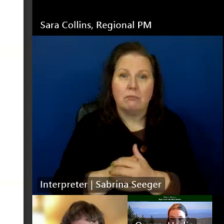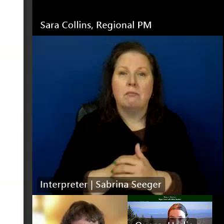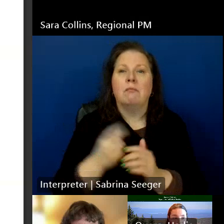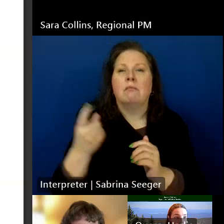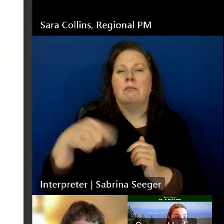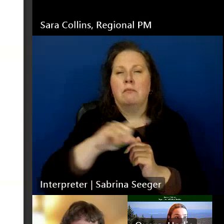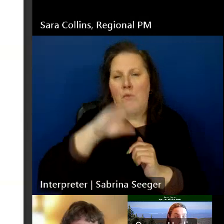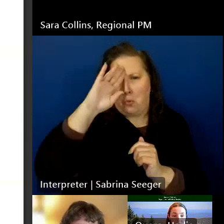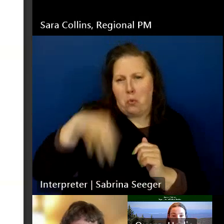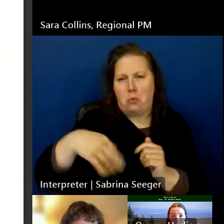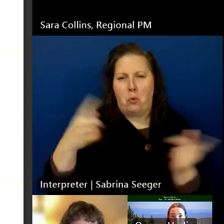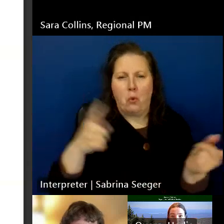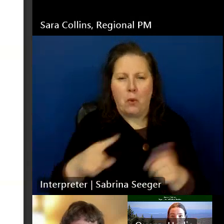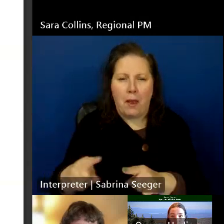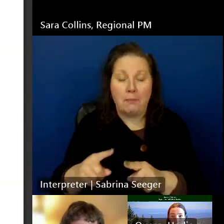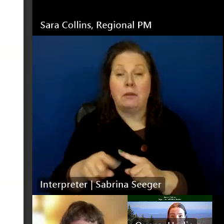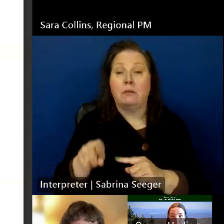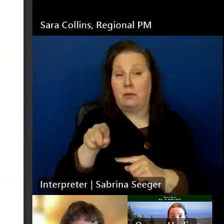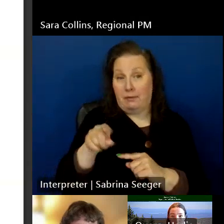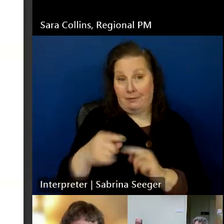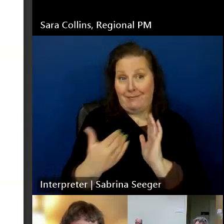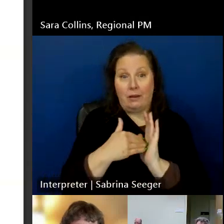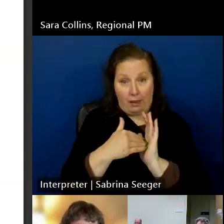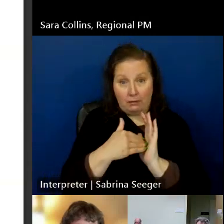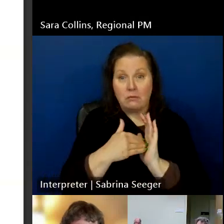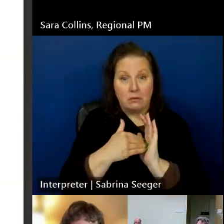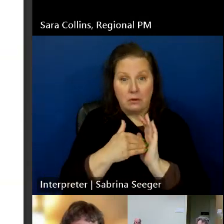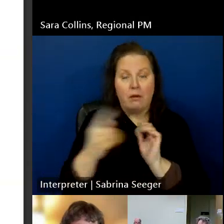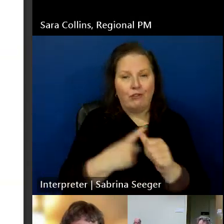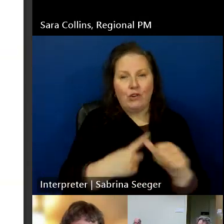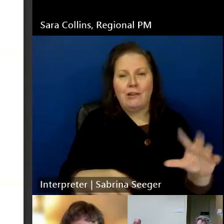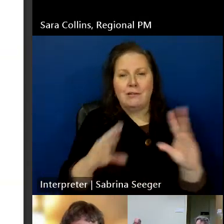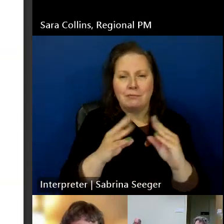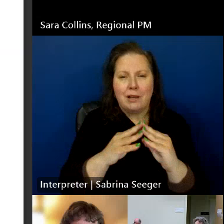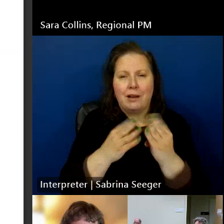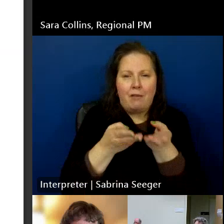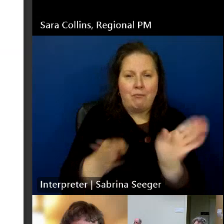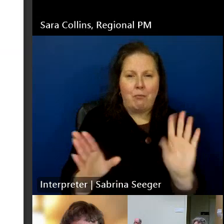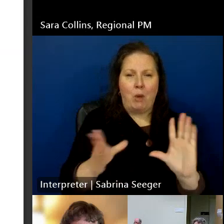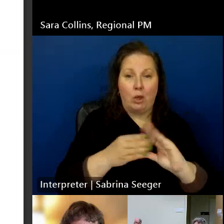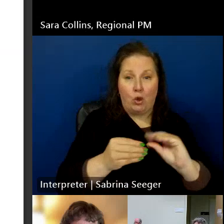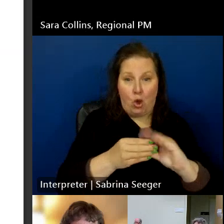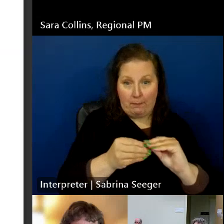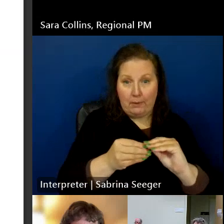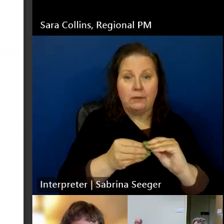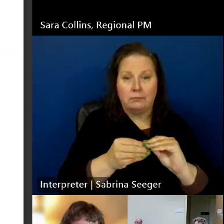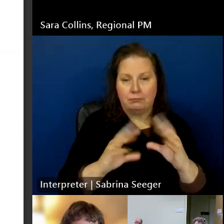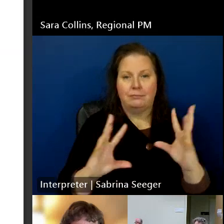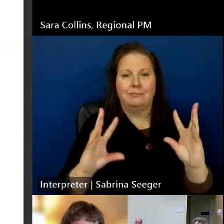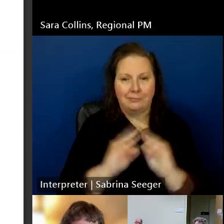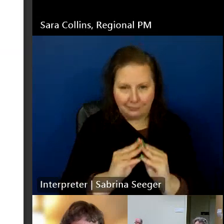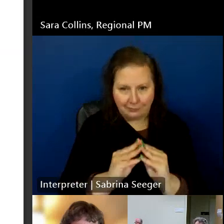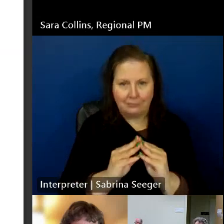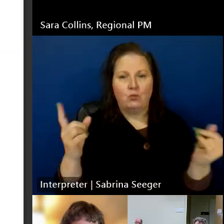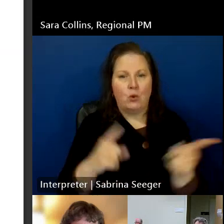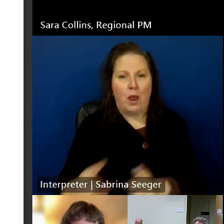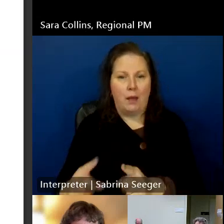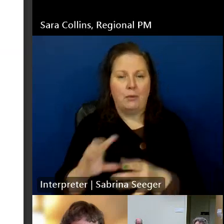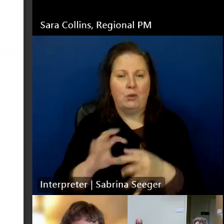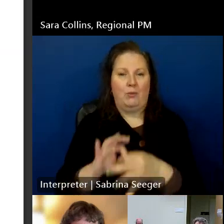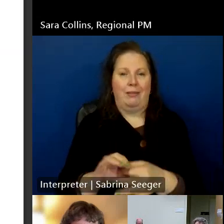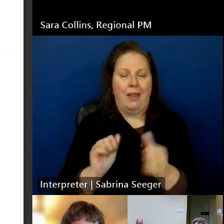is aware. So again, this is the first meeting of the public comment session for the